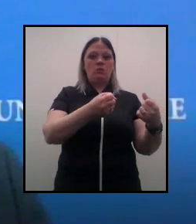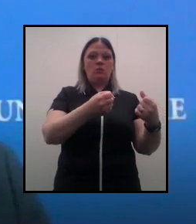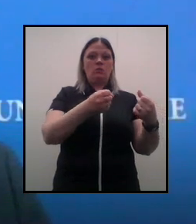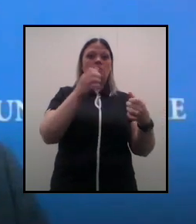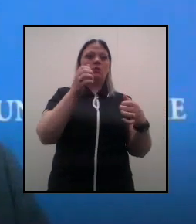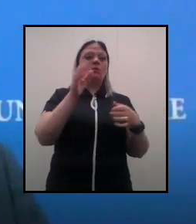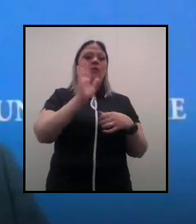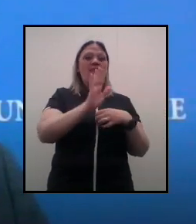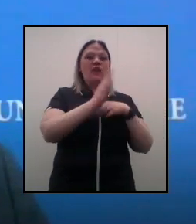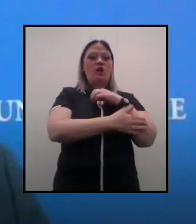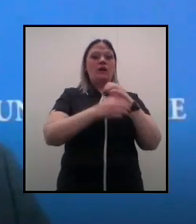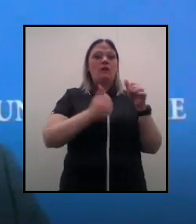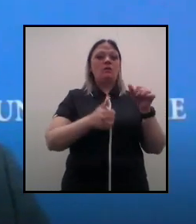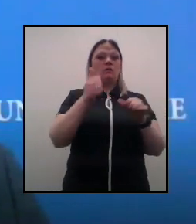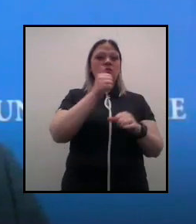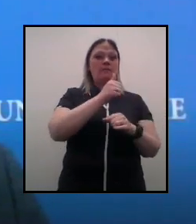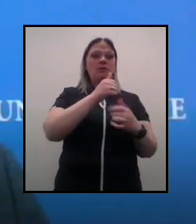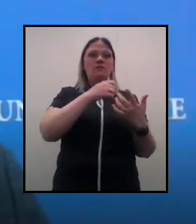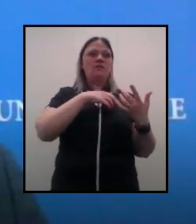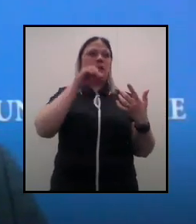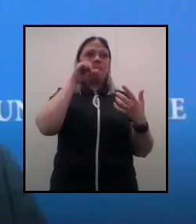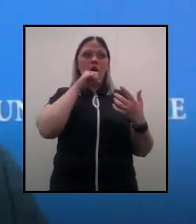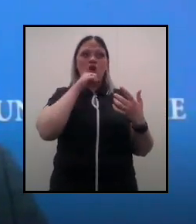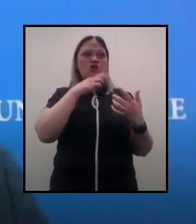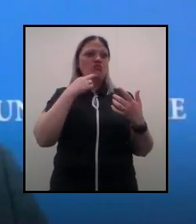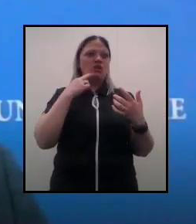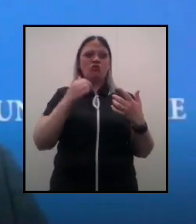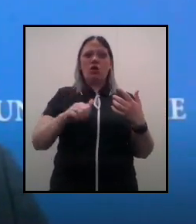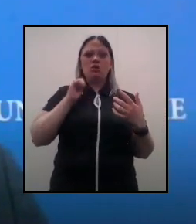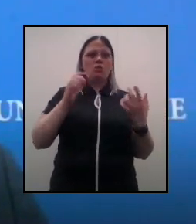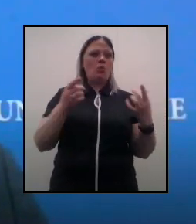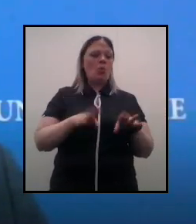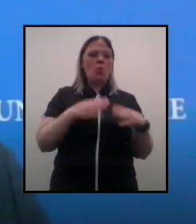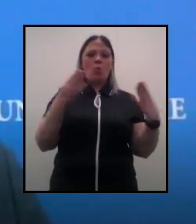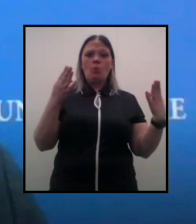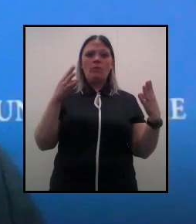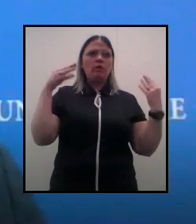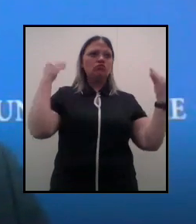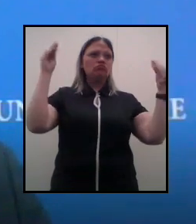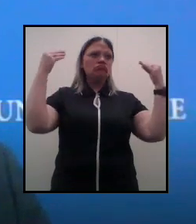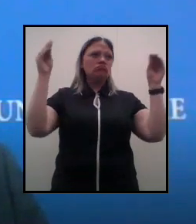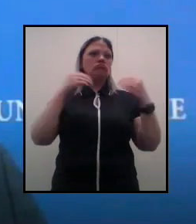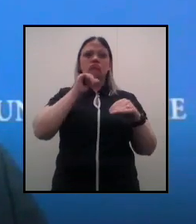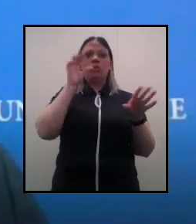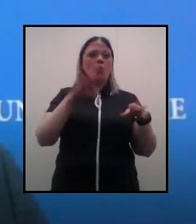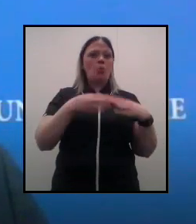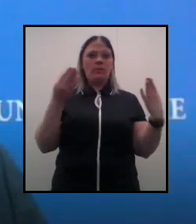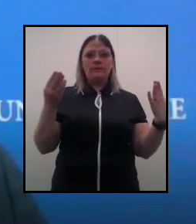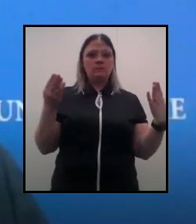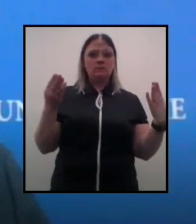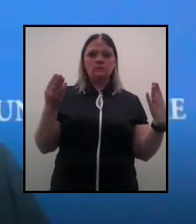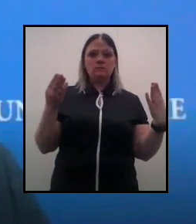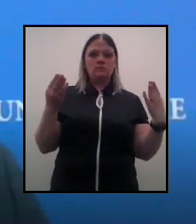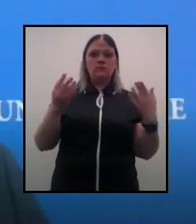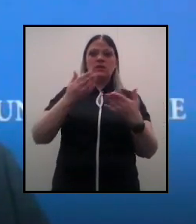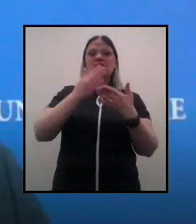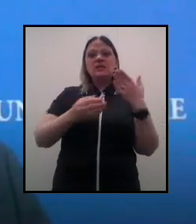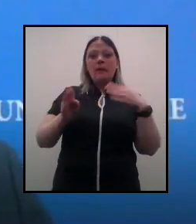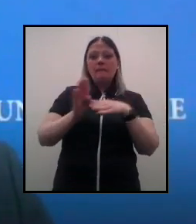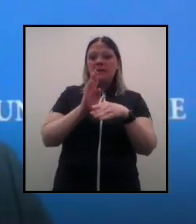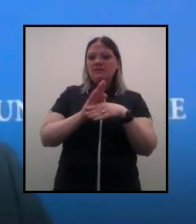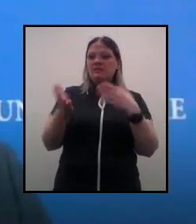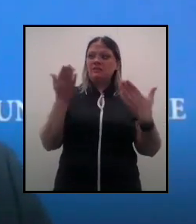Dahlkemper told me is she doesn't expect the bars and restaurants to be open. She doesn't expect retail to be open. There may be some businesses that